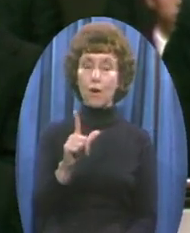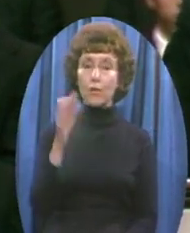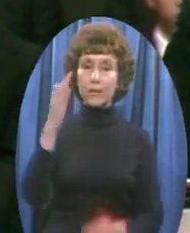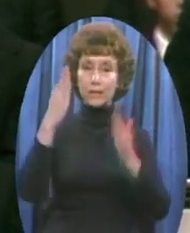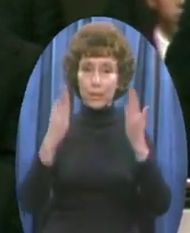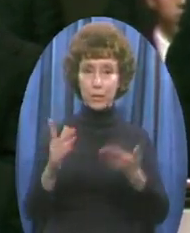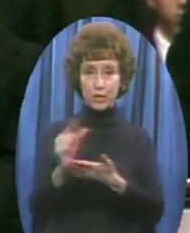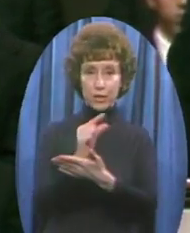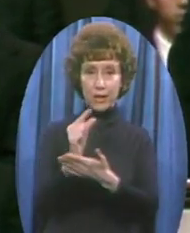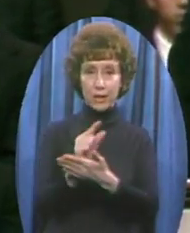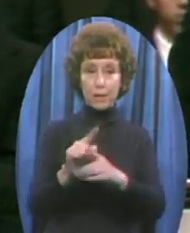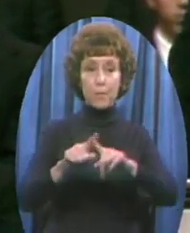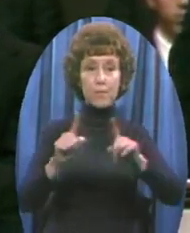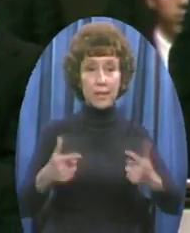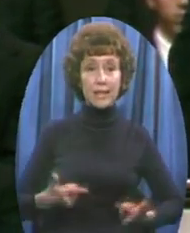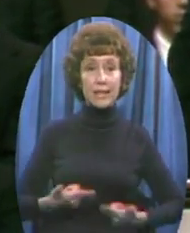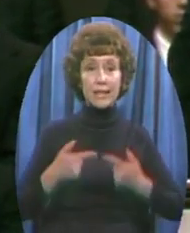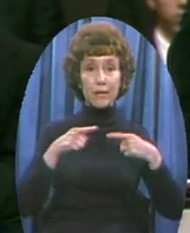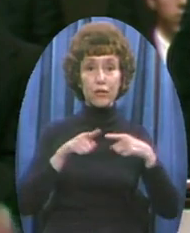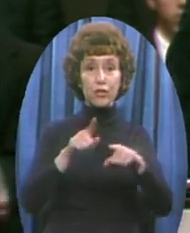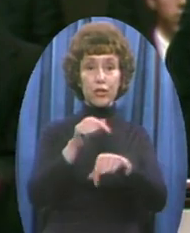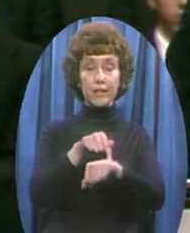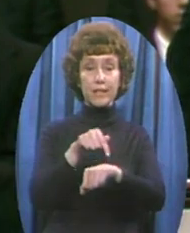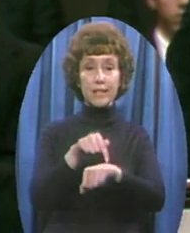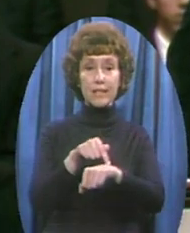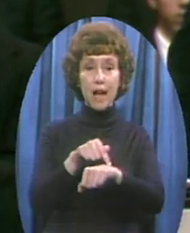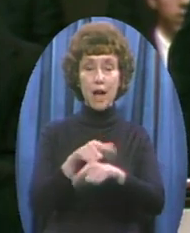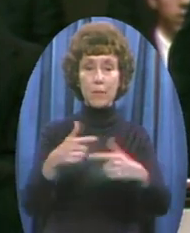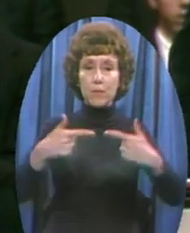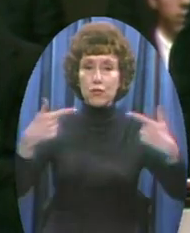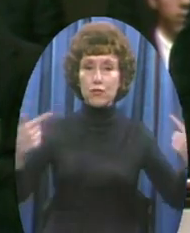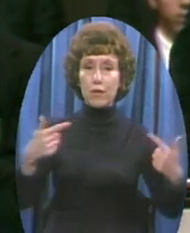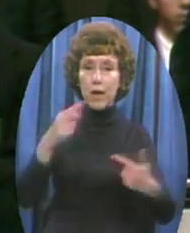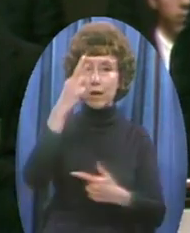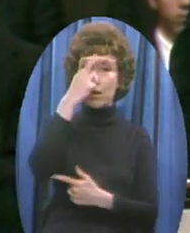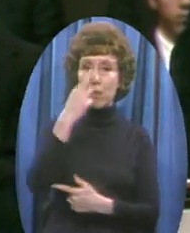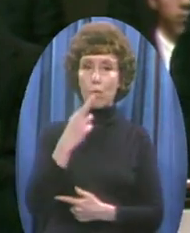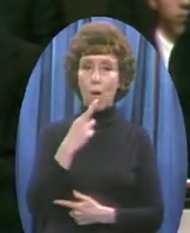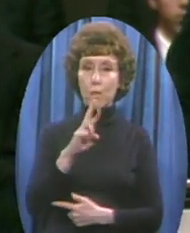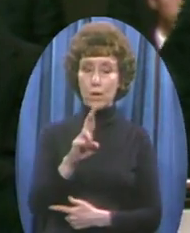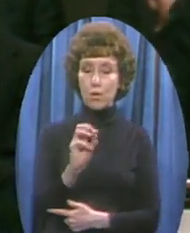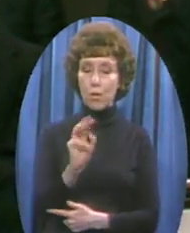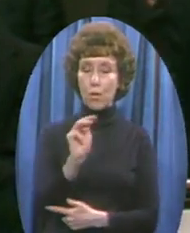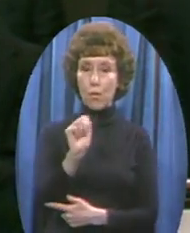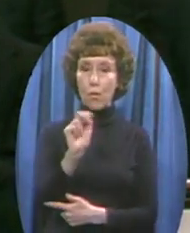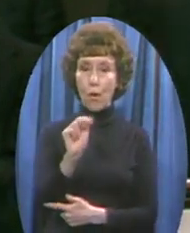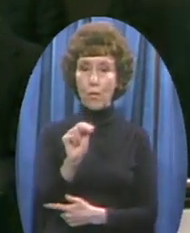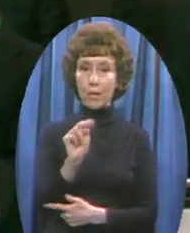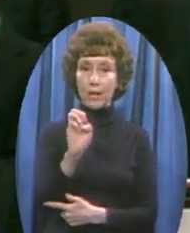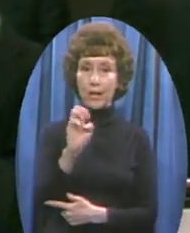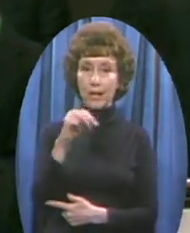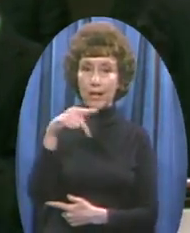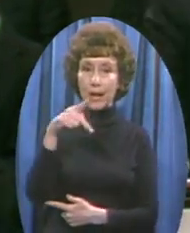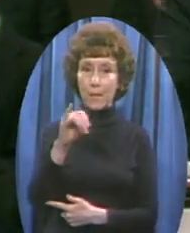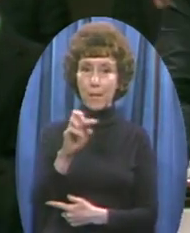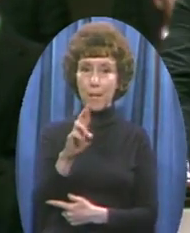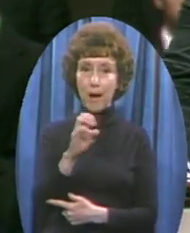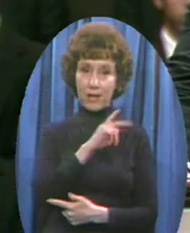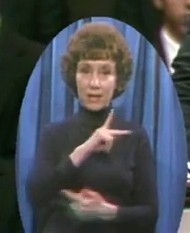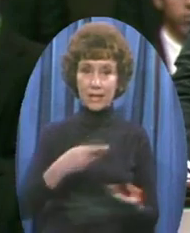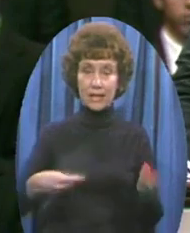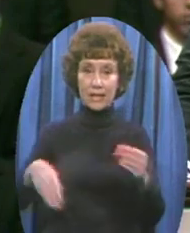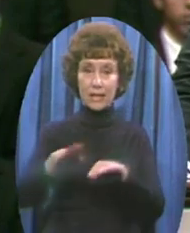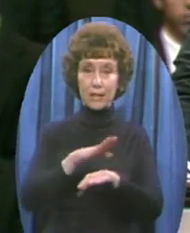the great Roman Empire. During this time when his captors were about to scourge